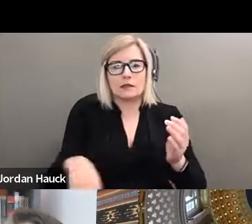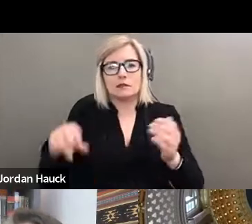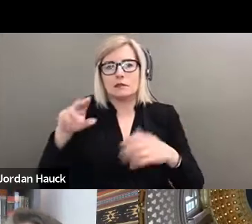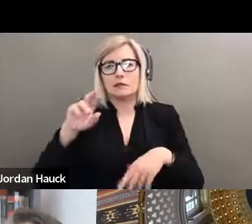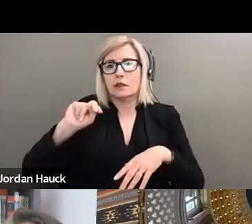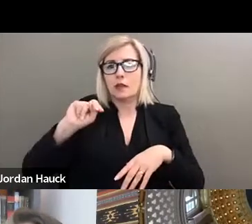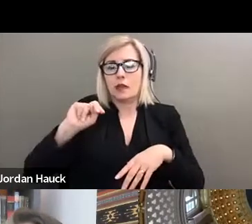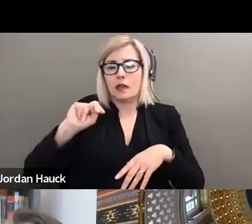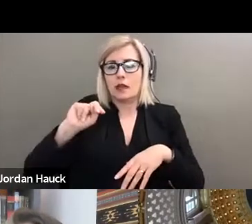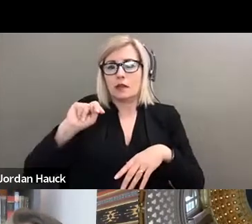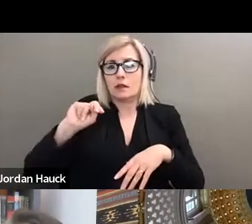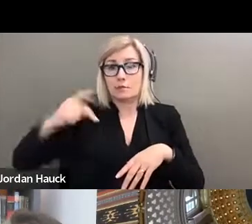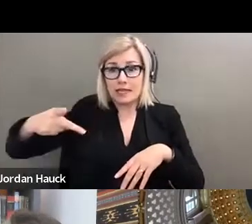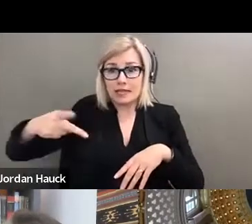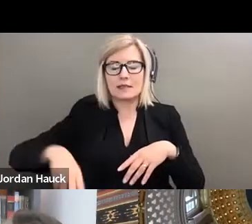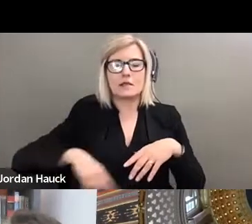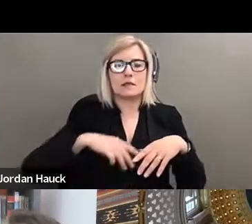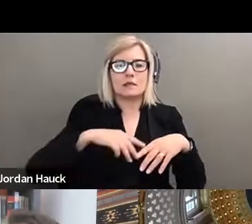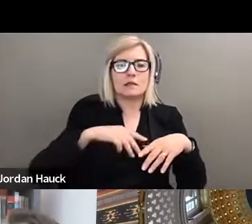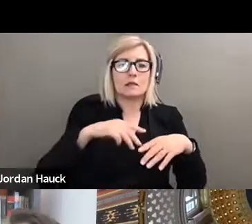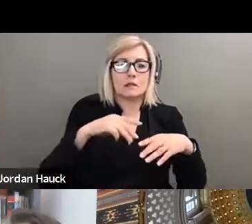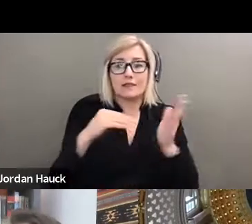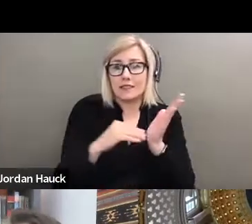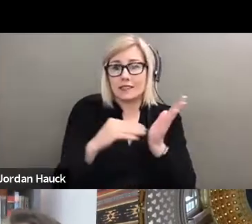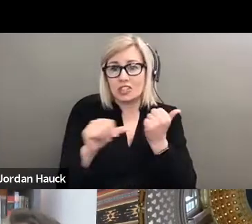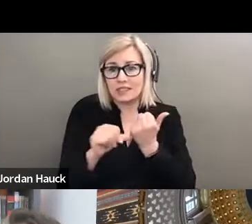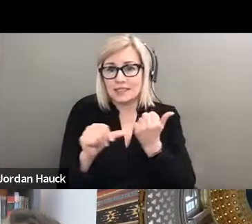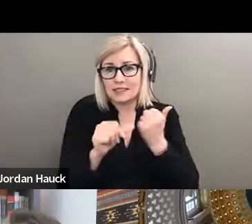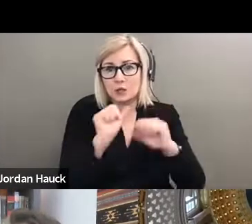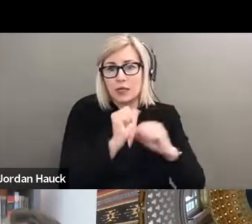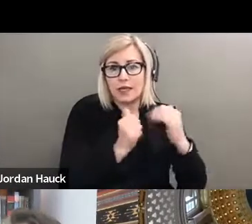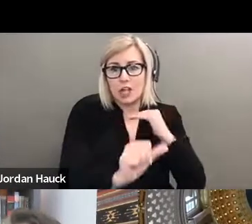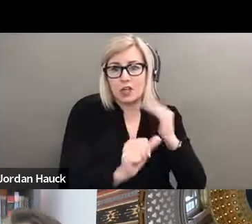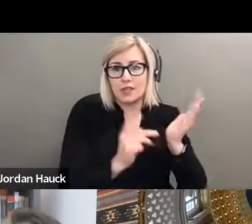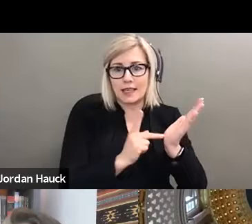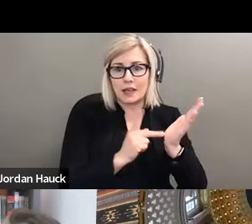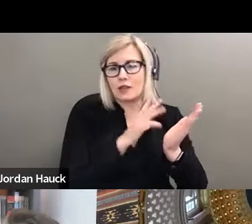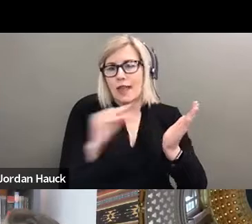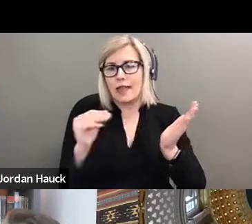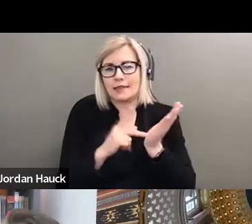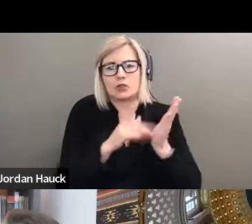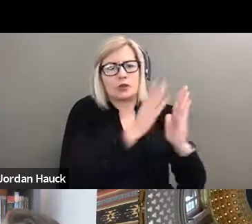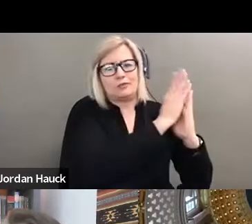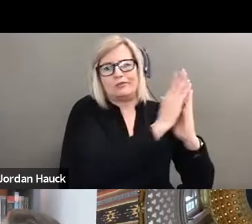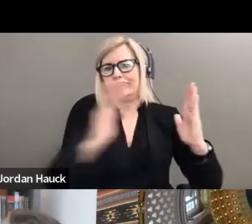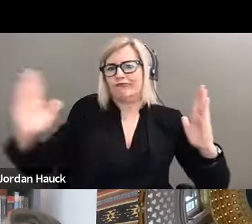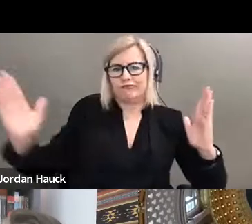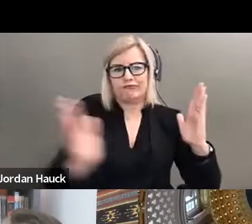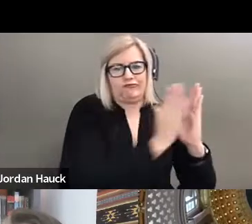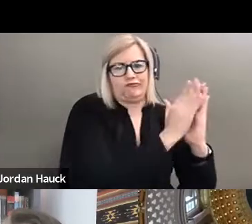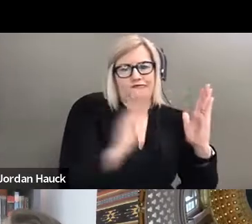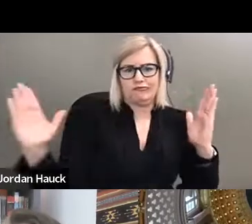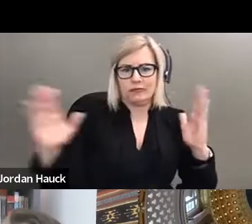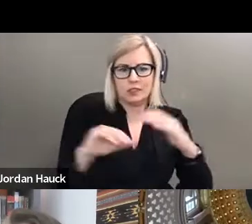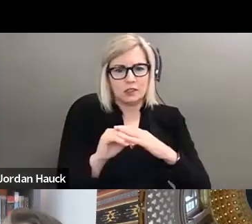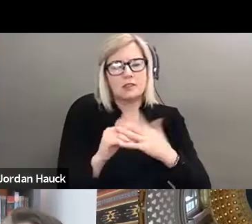practitioners, physician assistants working under a psychiatrist, and a psychiatrist. So it's a whole range of both prescribers and